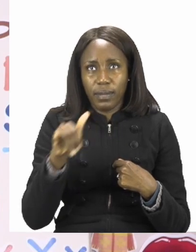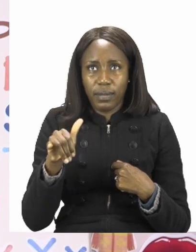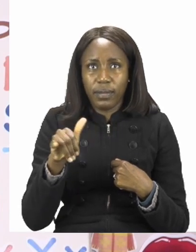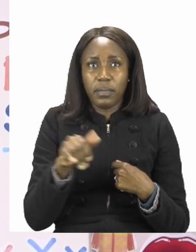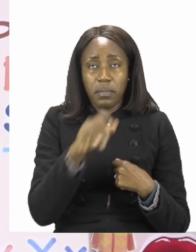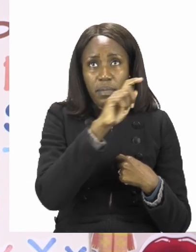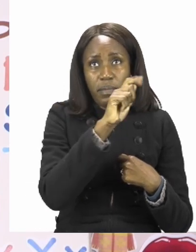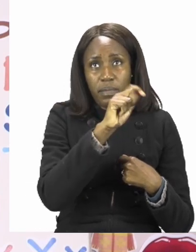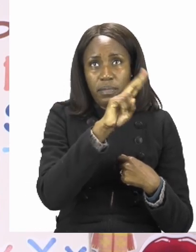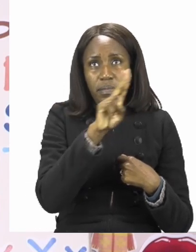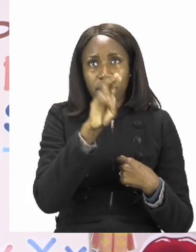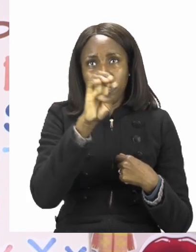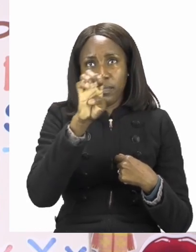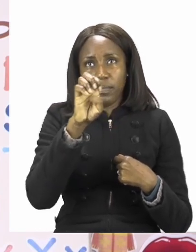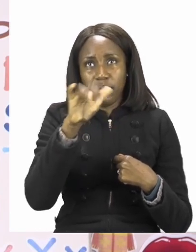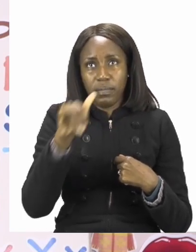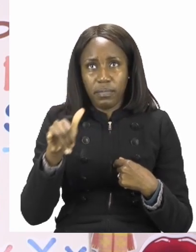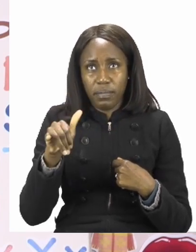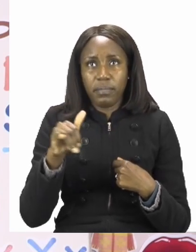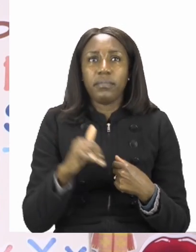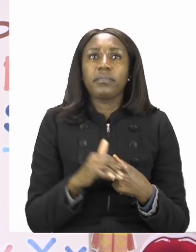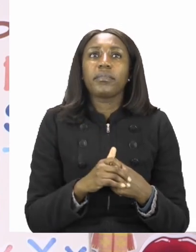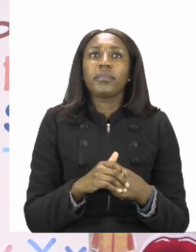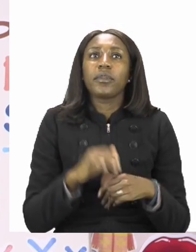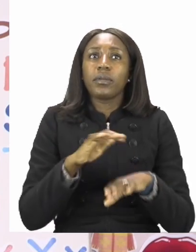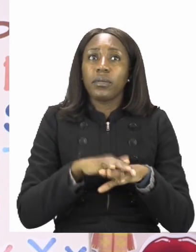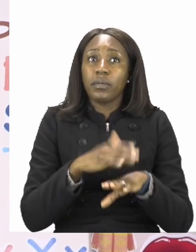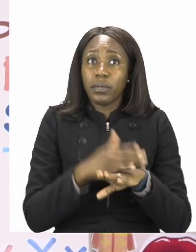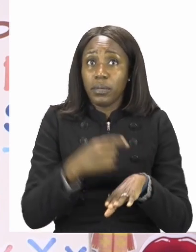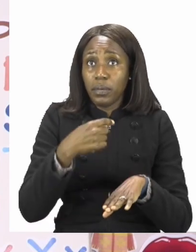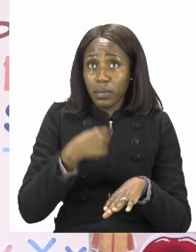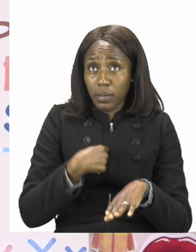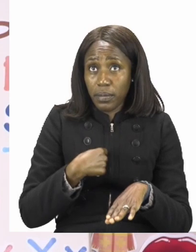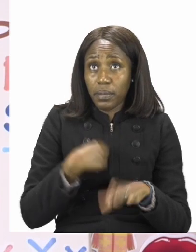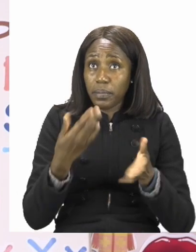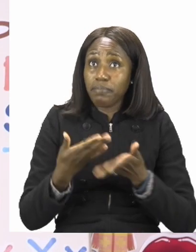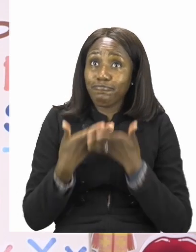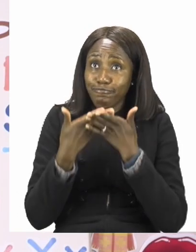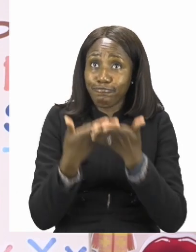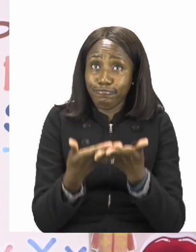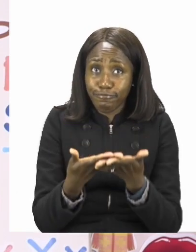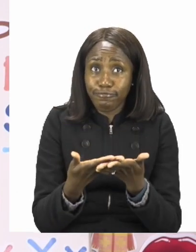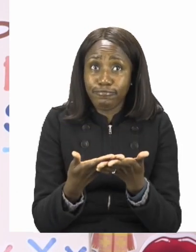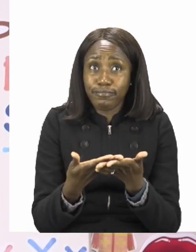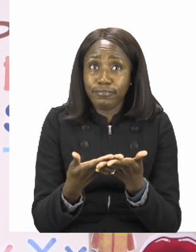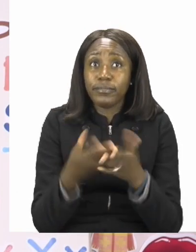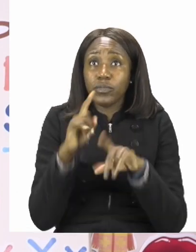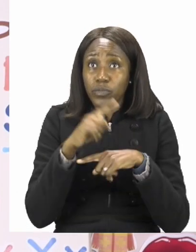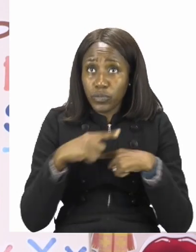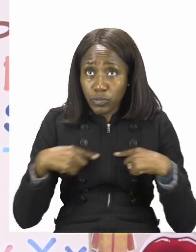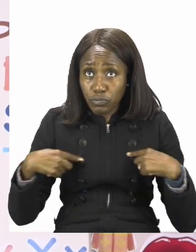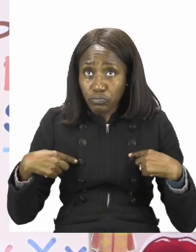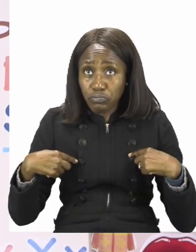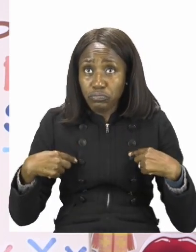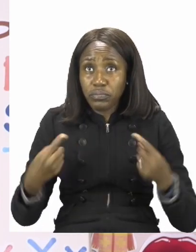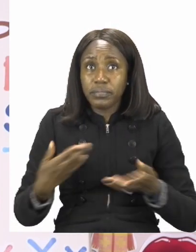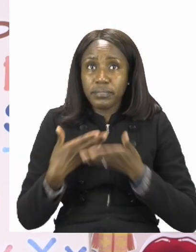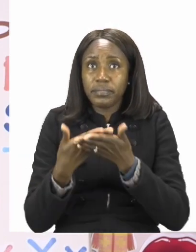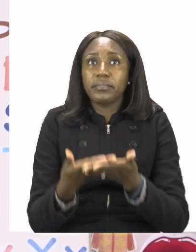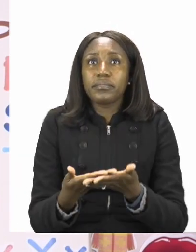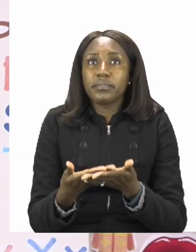it is. For example, I help. We